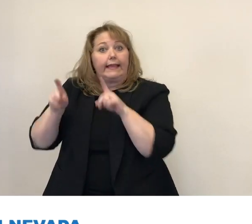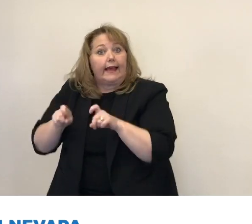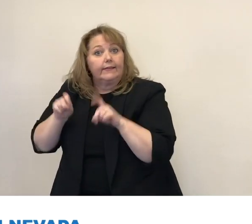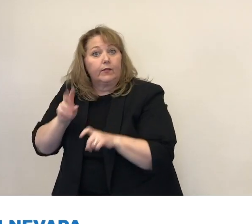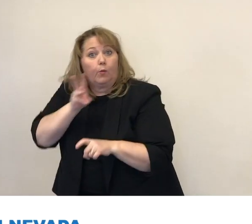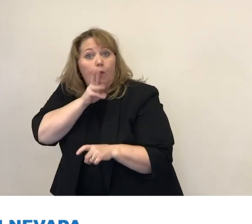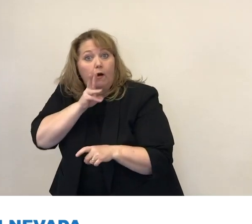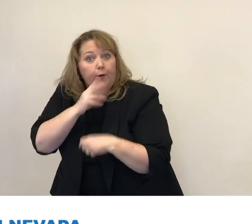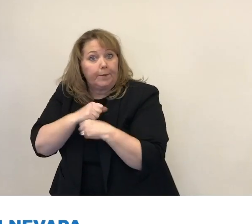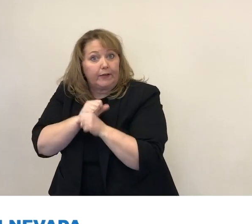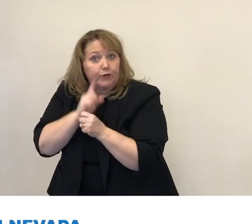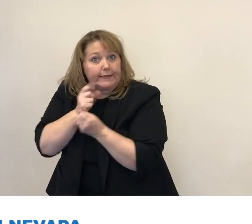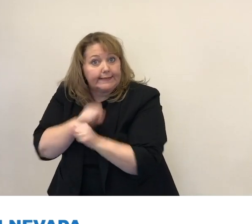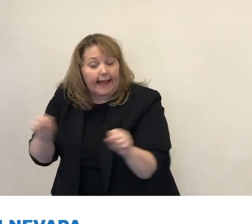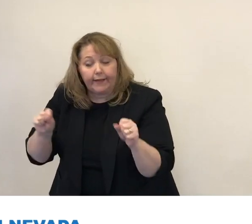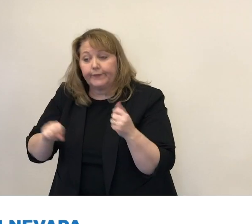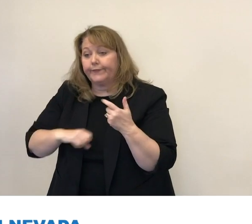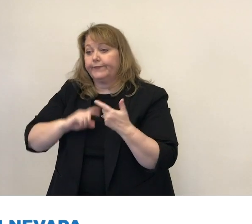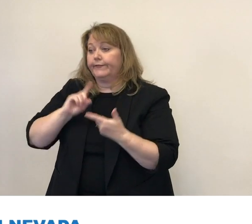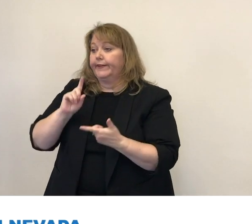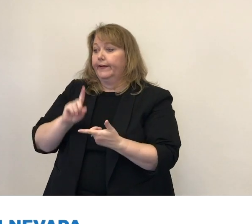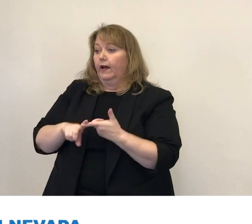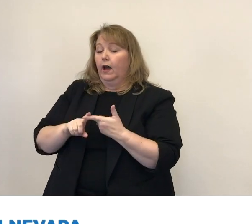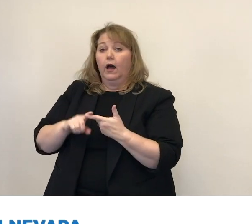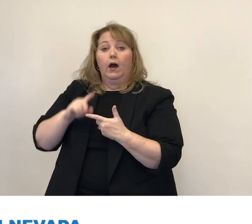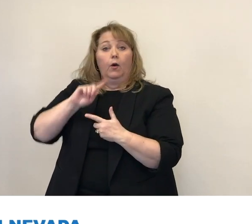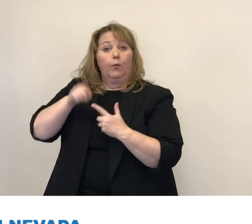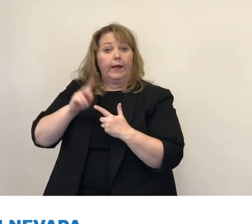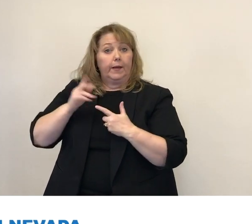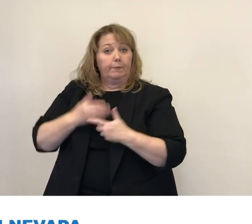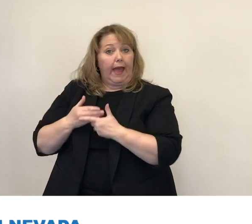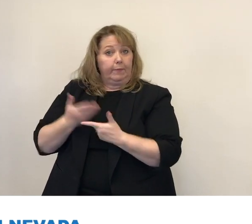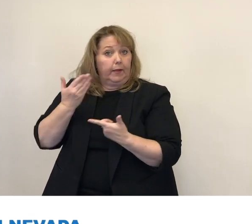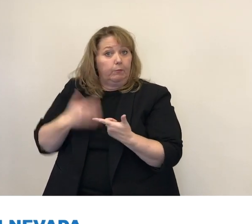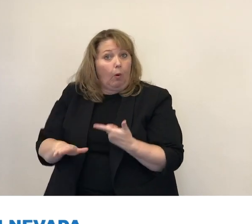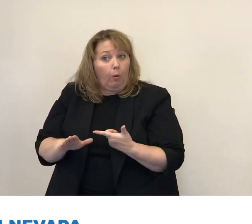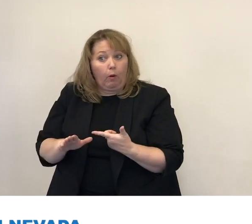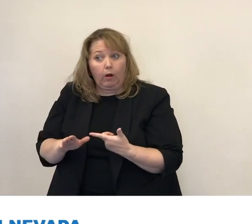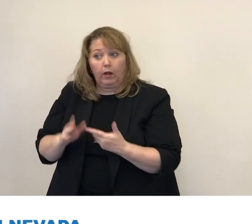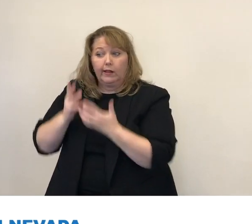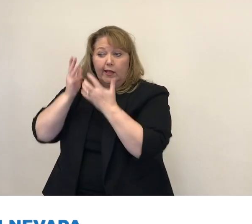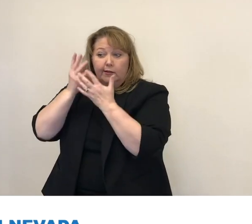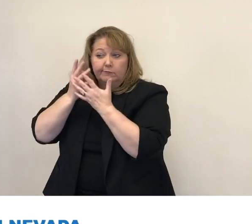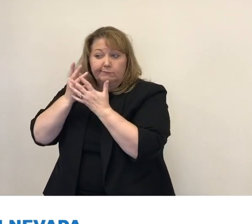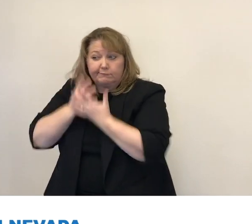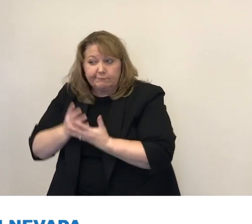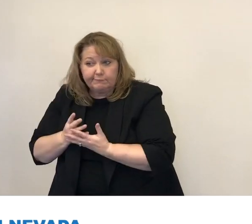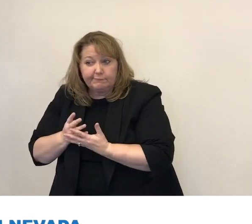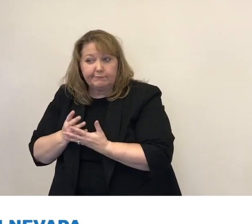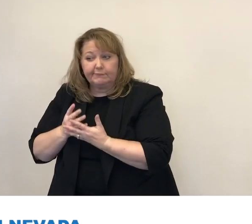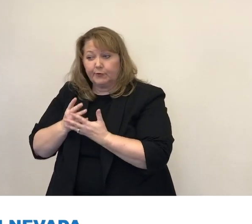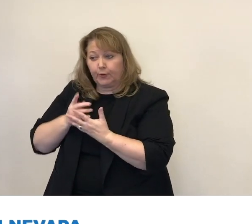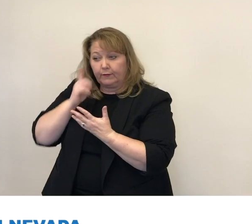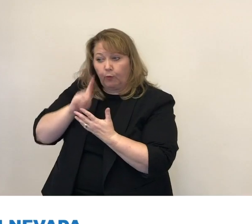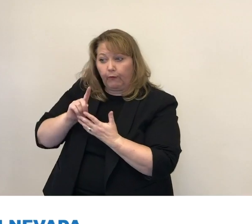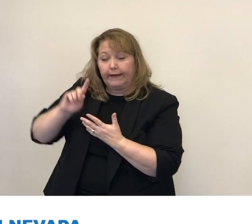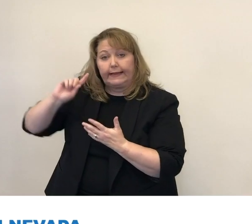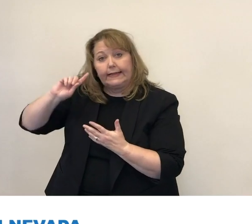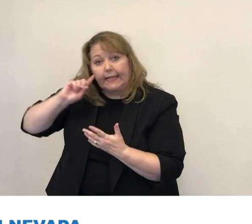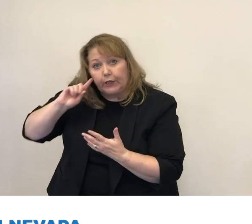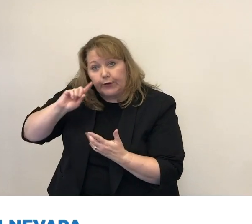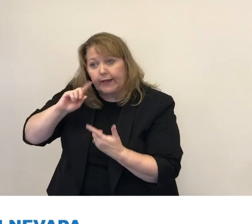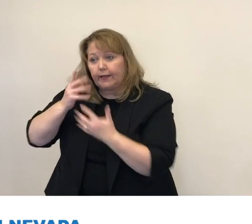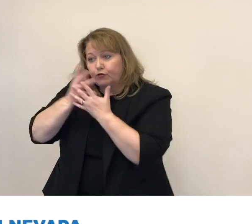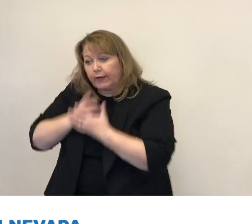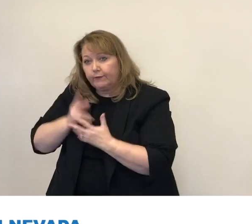baby born in Nevada is still getting a newborn screening test at the Public Health Lab, even along with all of the COVID-19 testing that we're